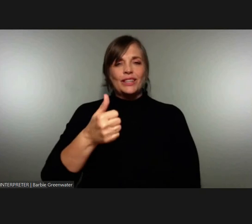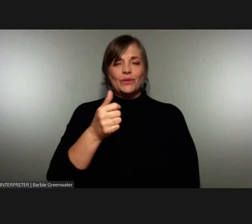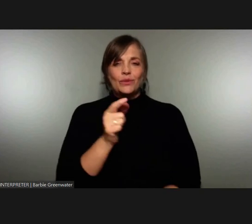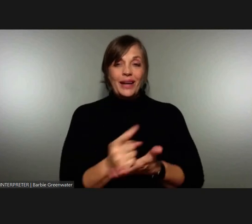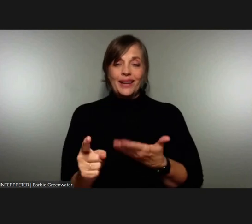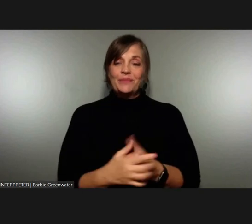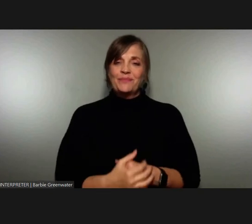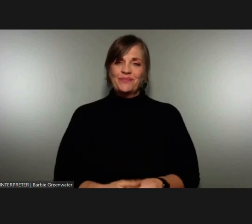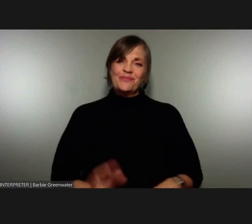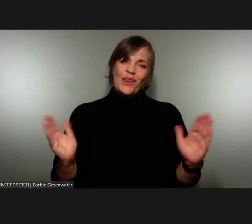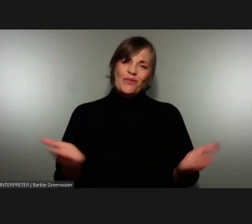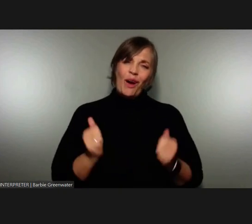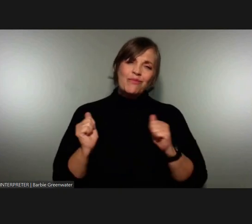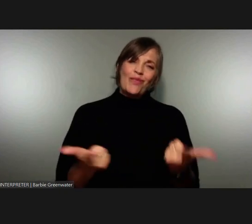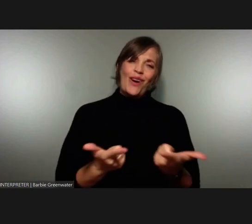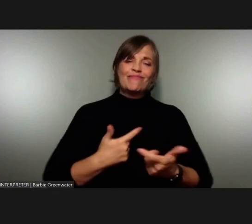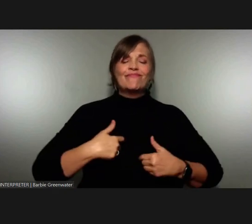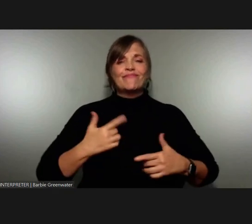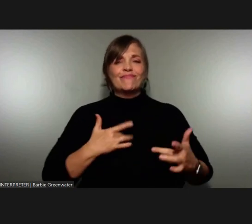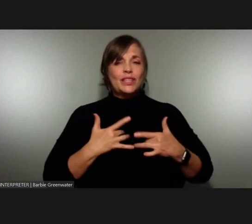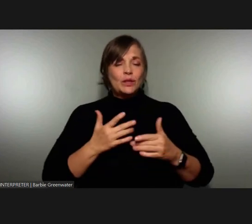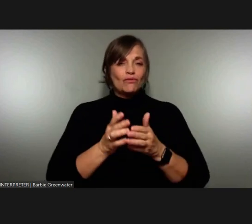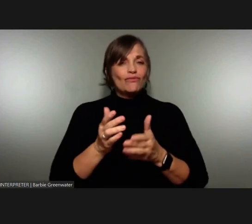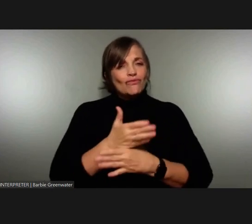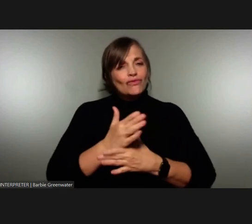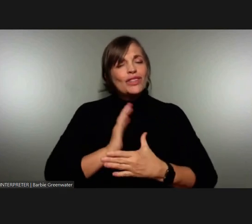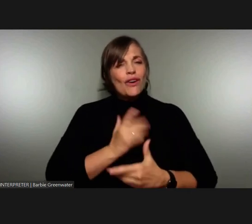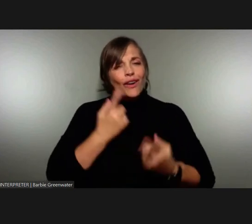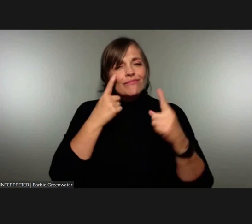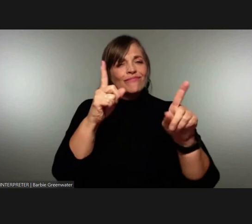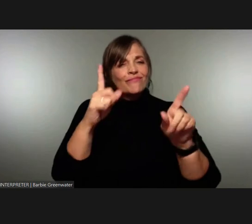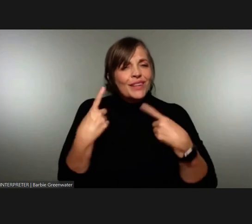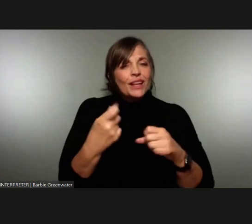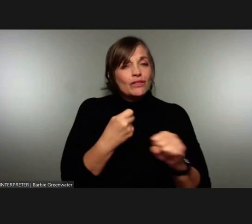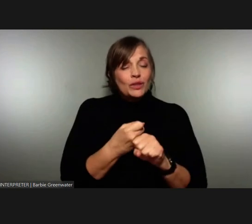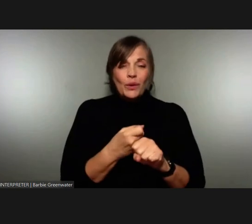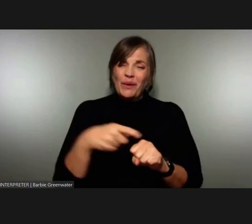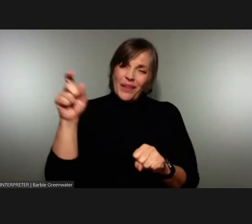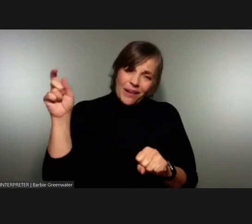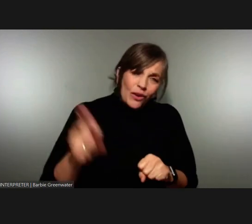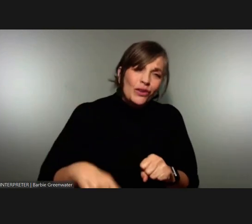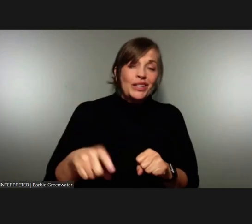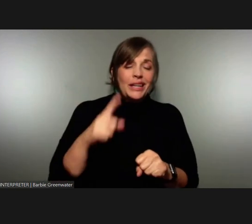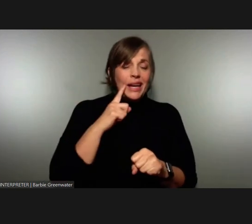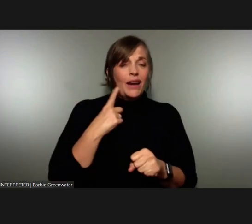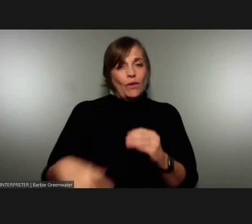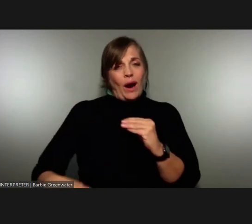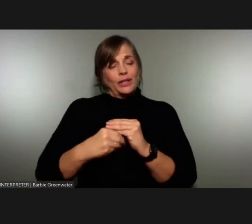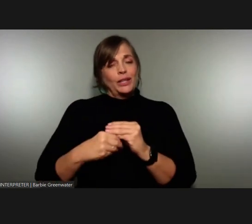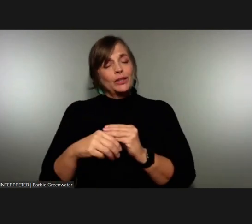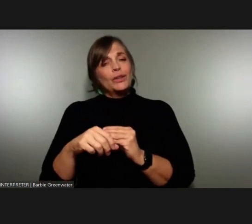of you, and I'm eager to share with you our accomplishments over the past year, the urgent need for additional funding on the local, state, and national